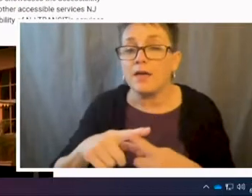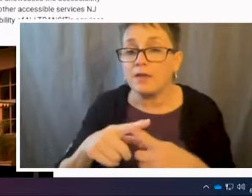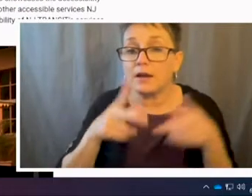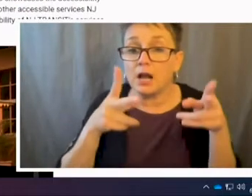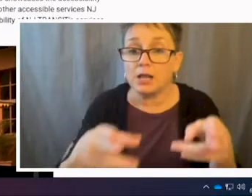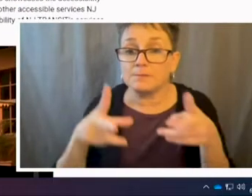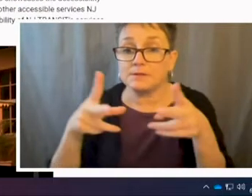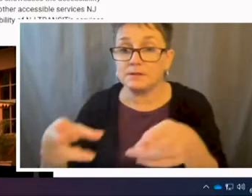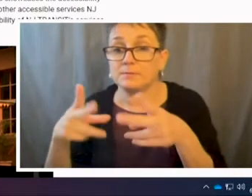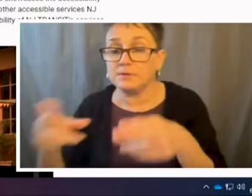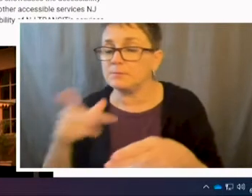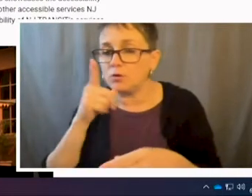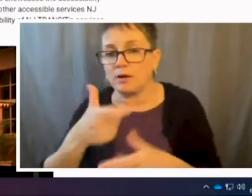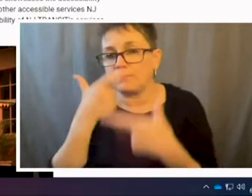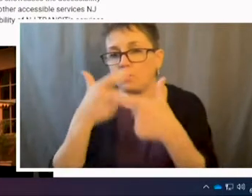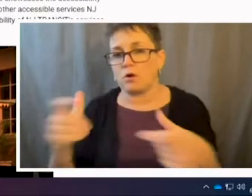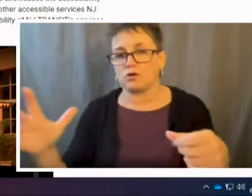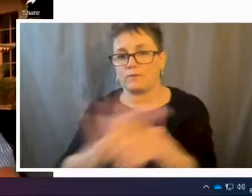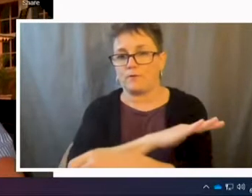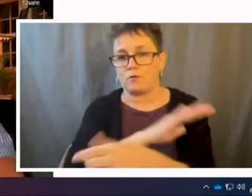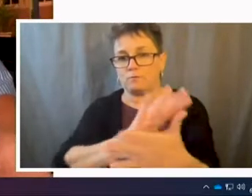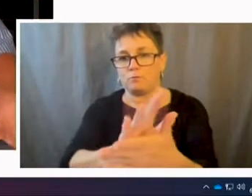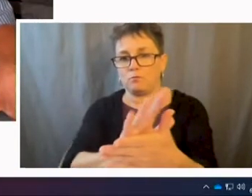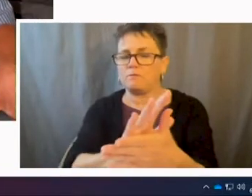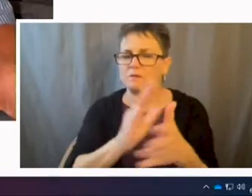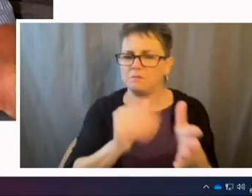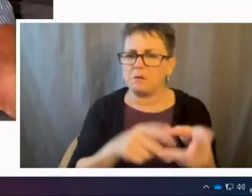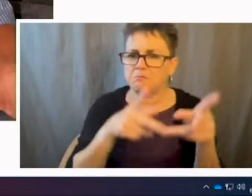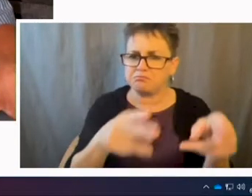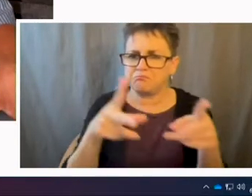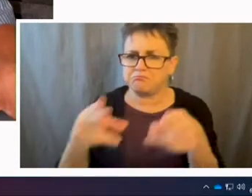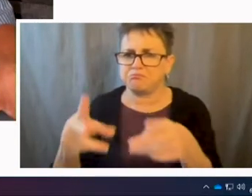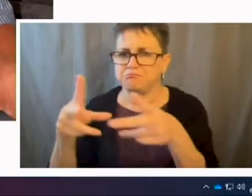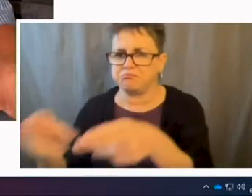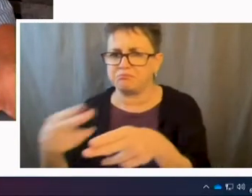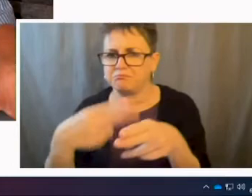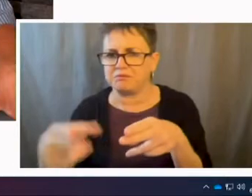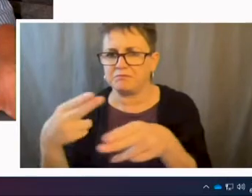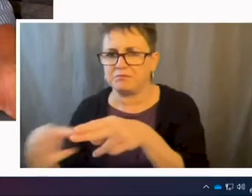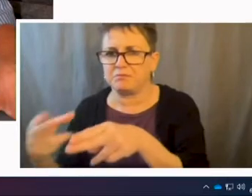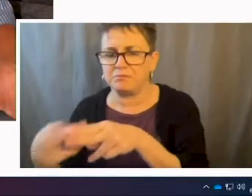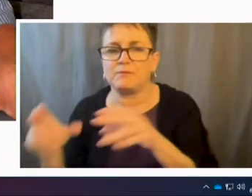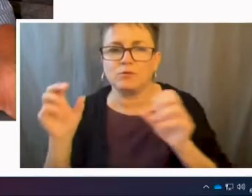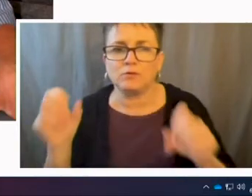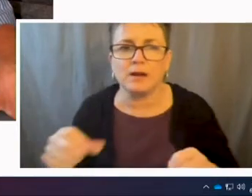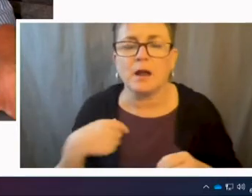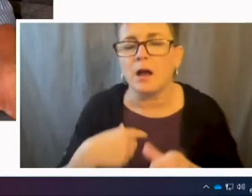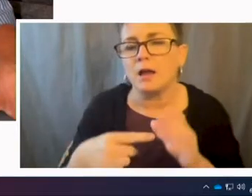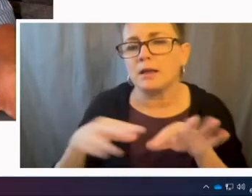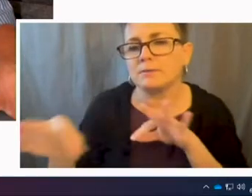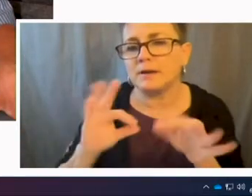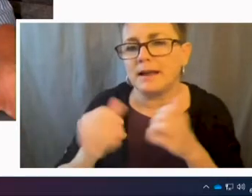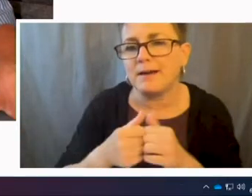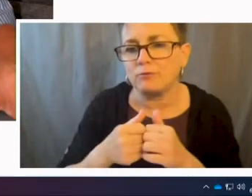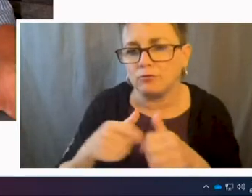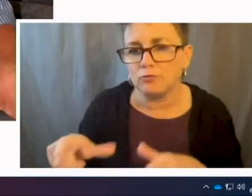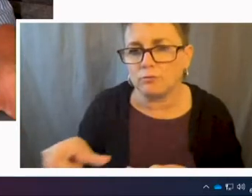broken down into specific pieces. And I'm going to talk about the navigation there. So here on the screen, you can see